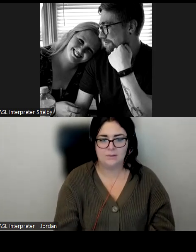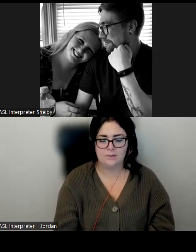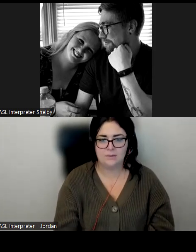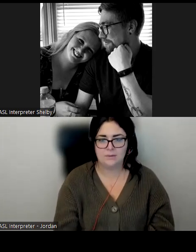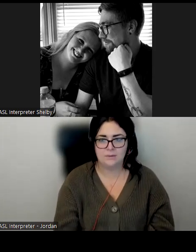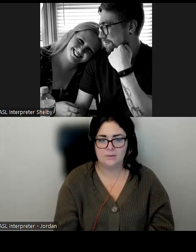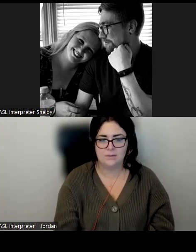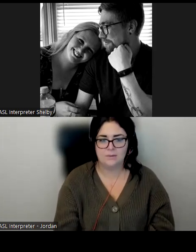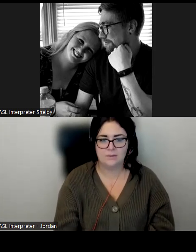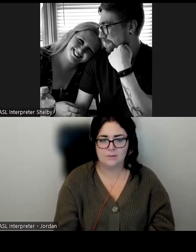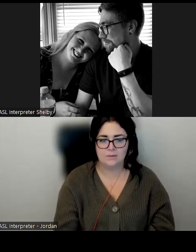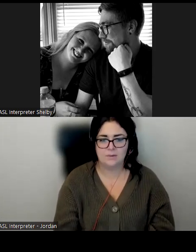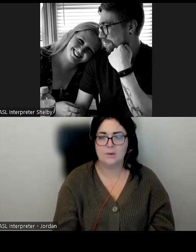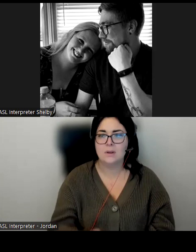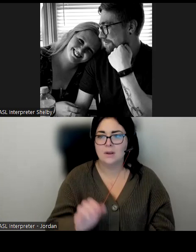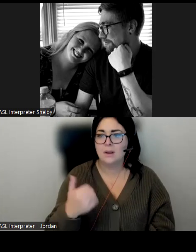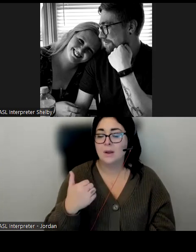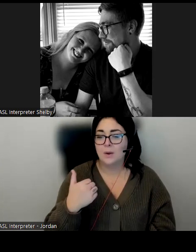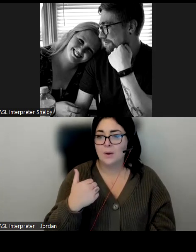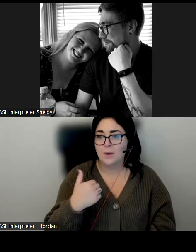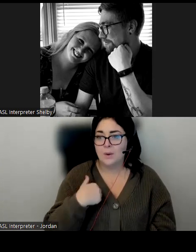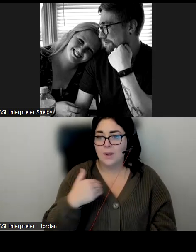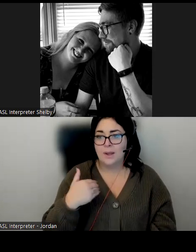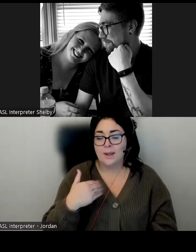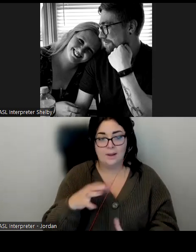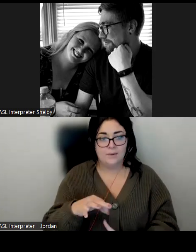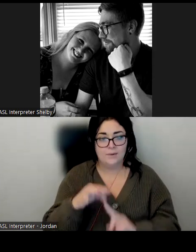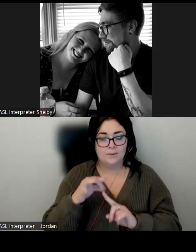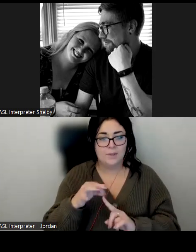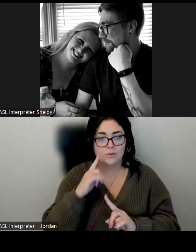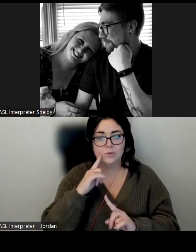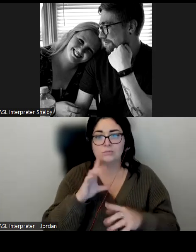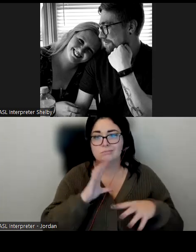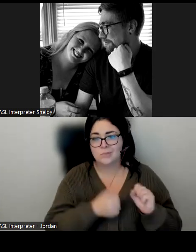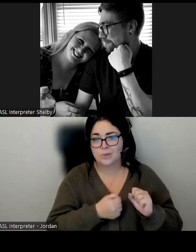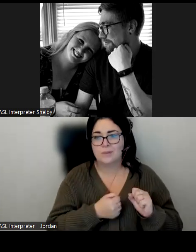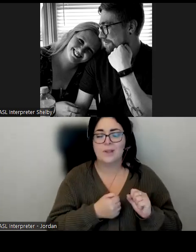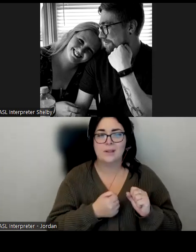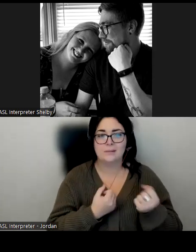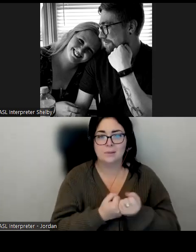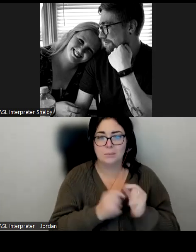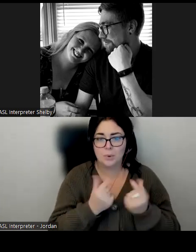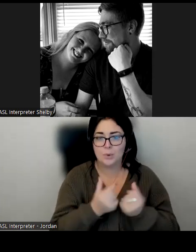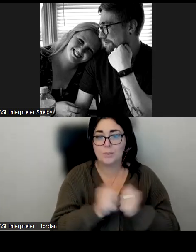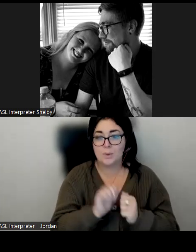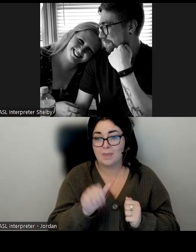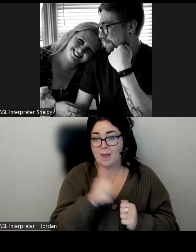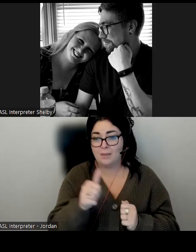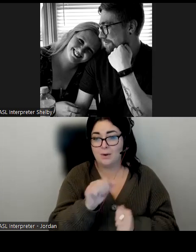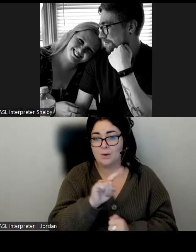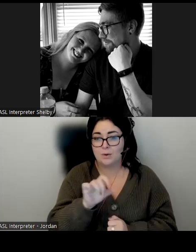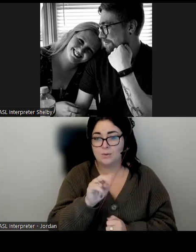there are sessions available for the grief and bereavement support groups with the other zones, you can be sure